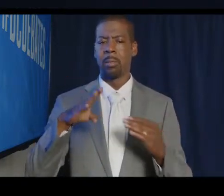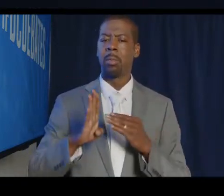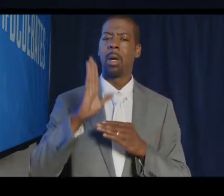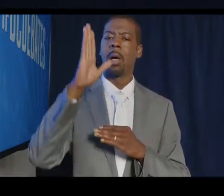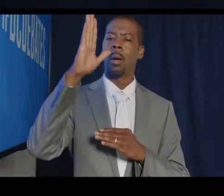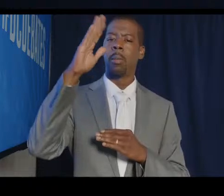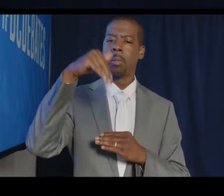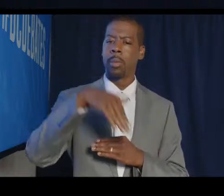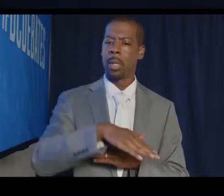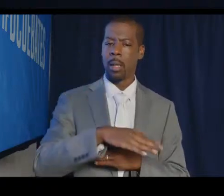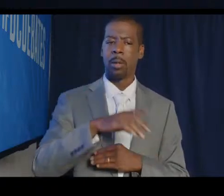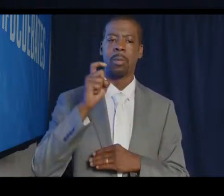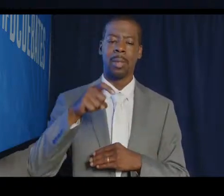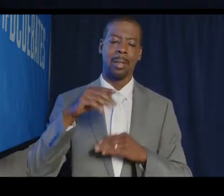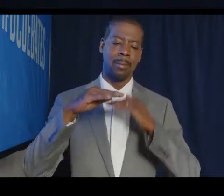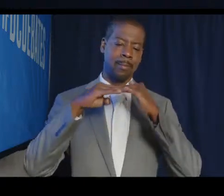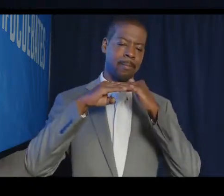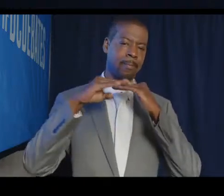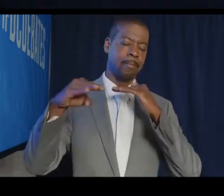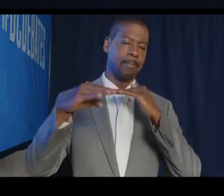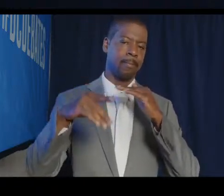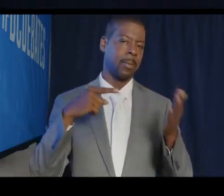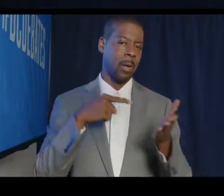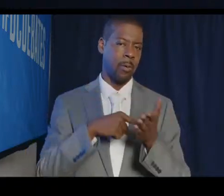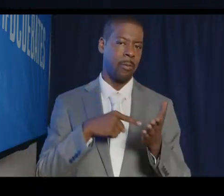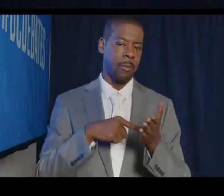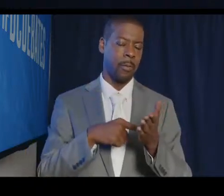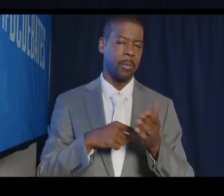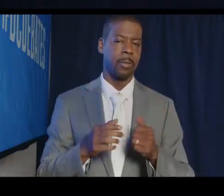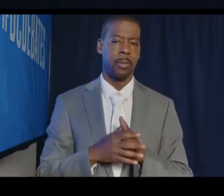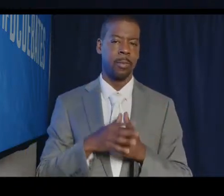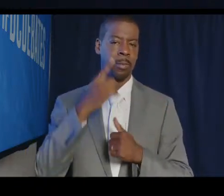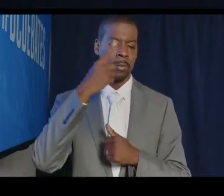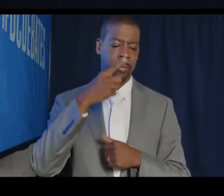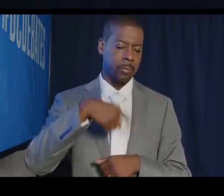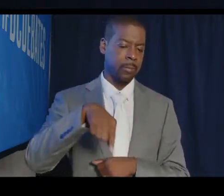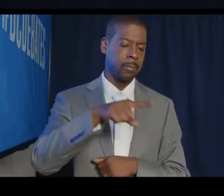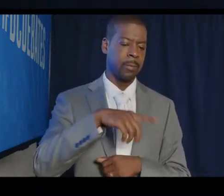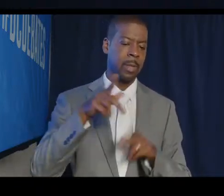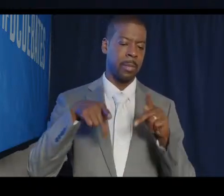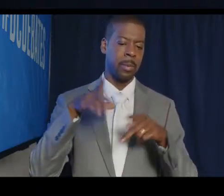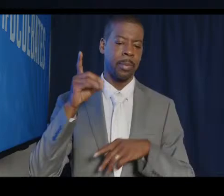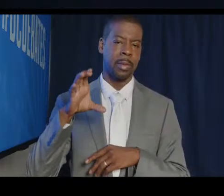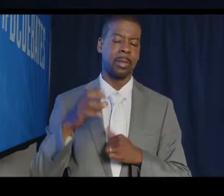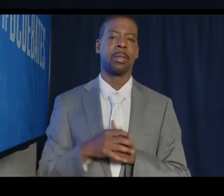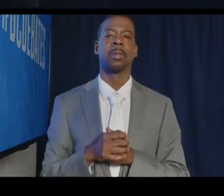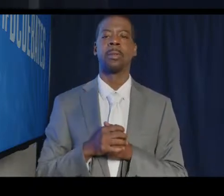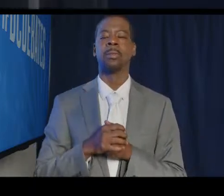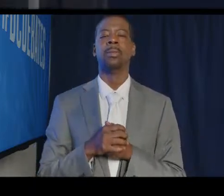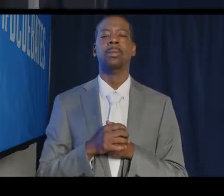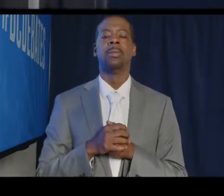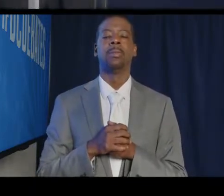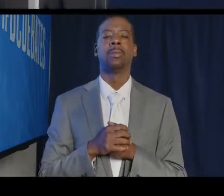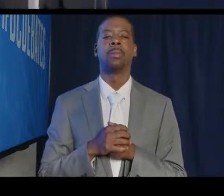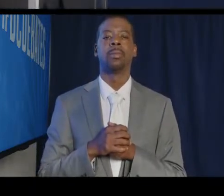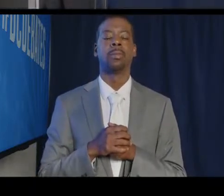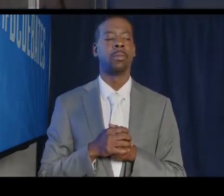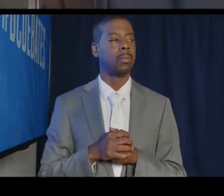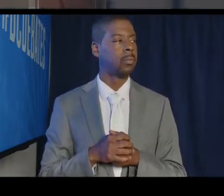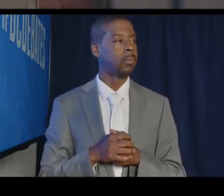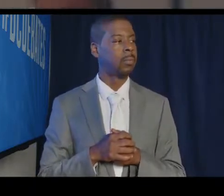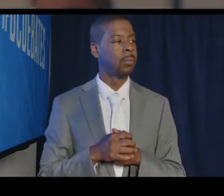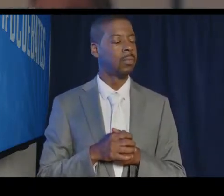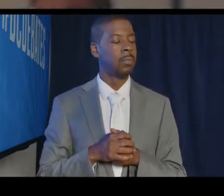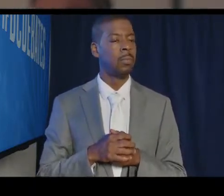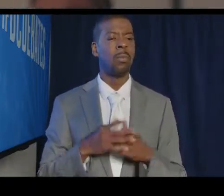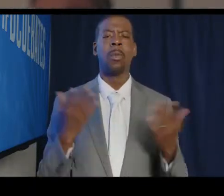make it affordable for people, and that is not necessarily set by the margins of what the market will allow. Thank you. Councilmember White, same question for you. What